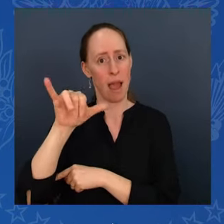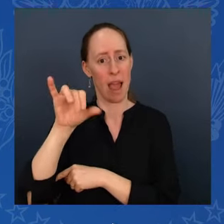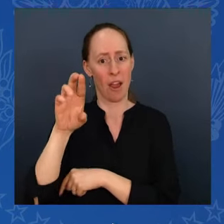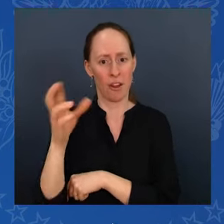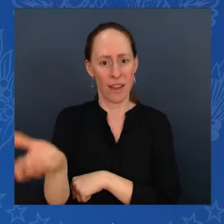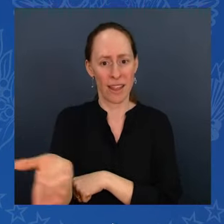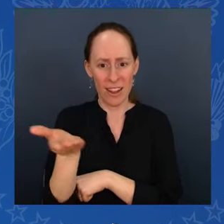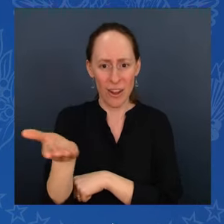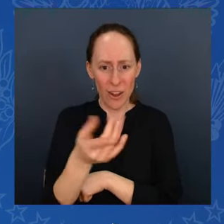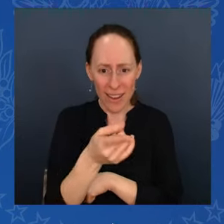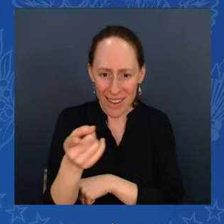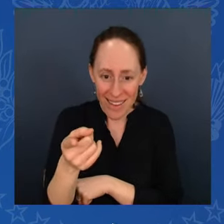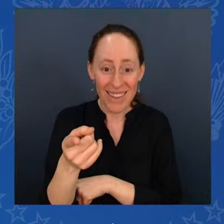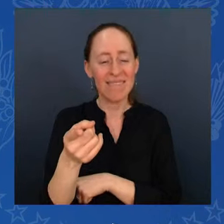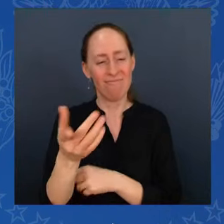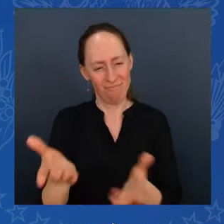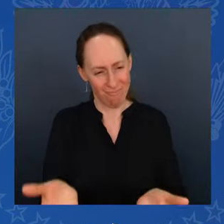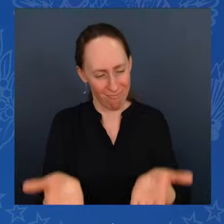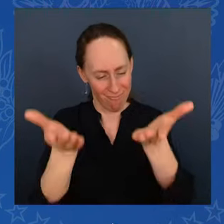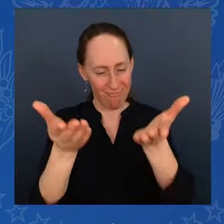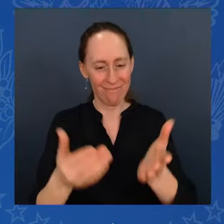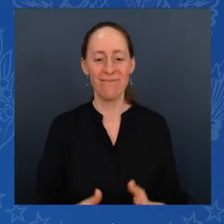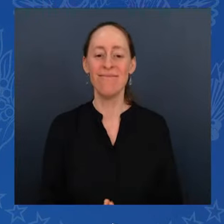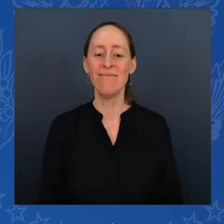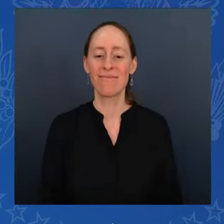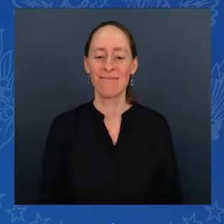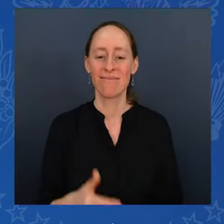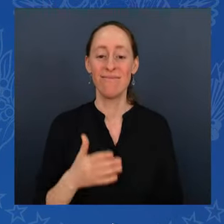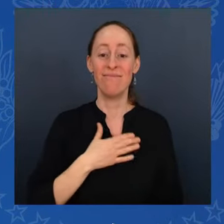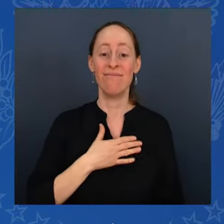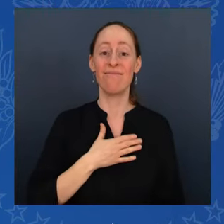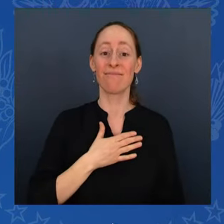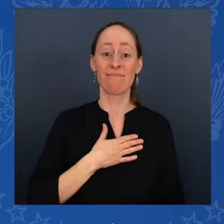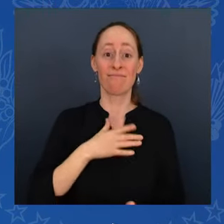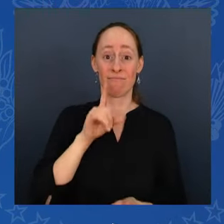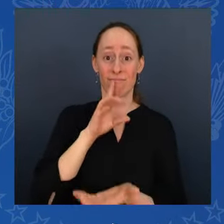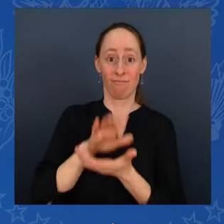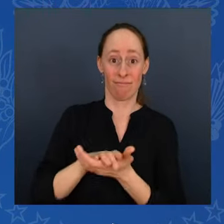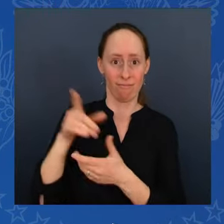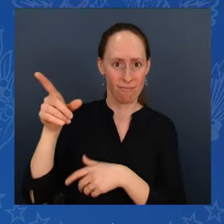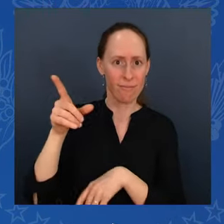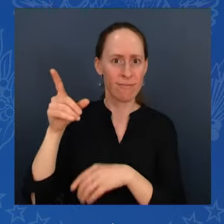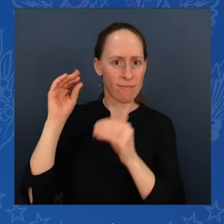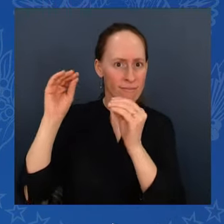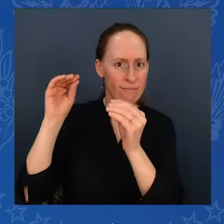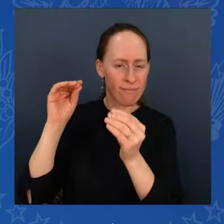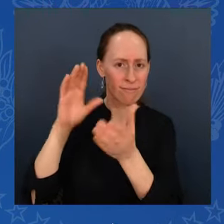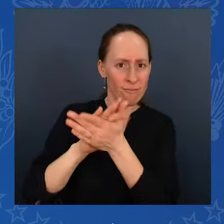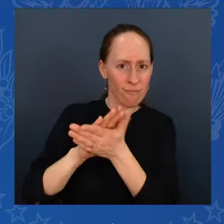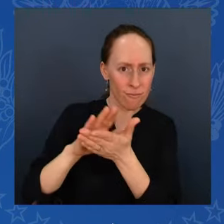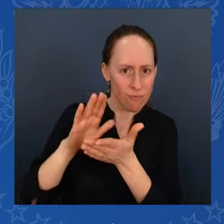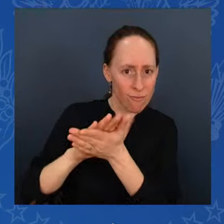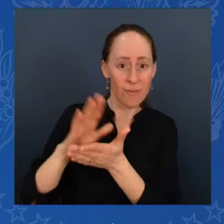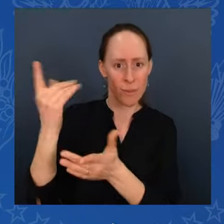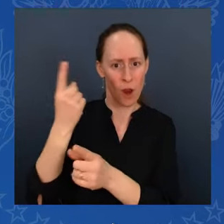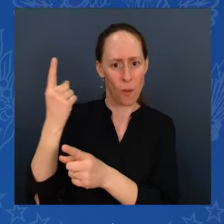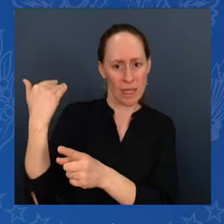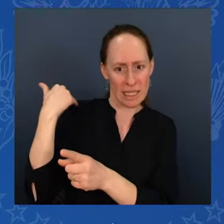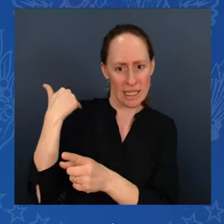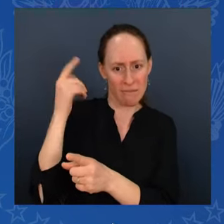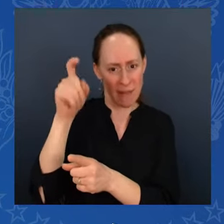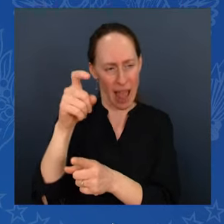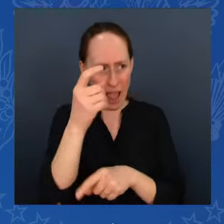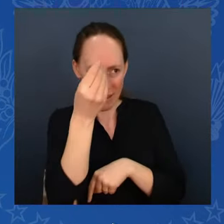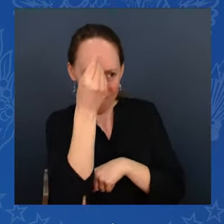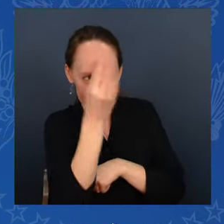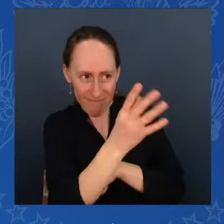school teacher. She said, make sure you say hello to the mayor. I really like being with her. Thank you, Mayor, for taking care of her. And the